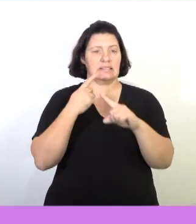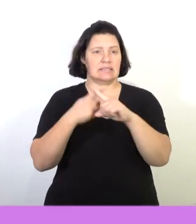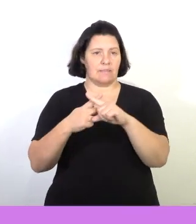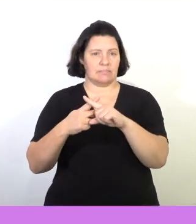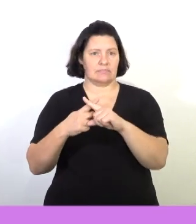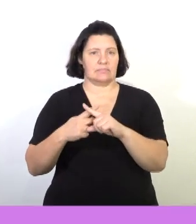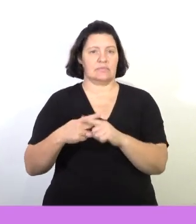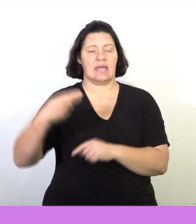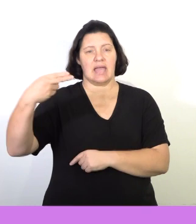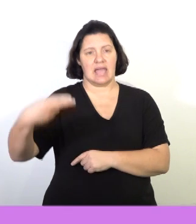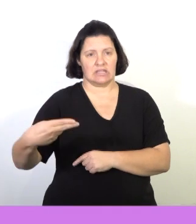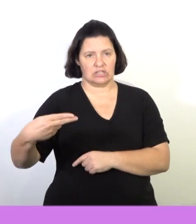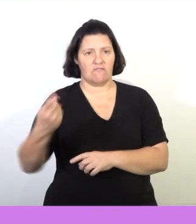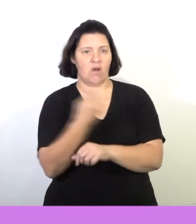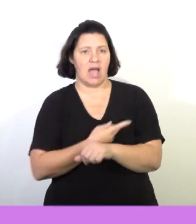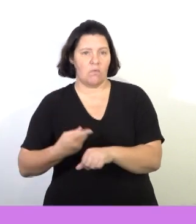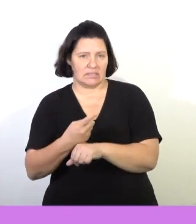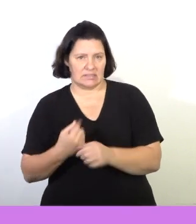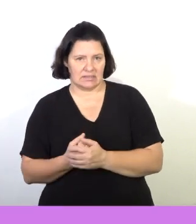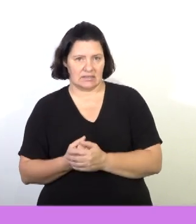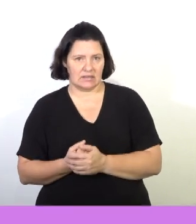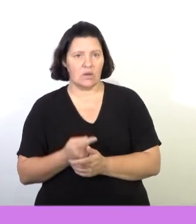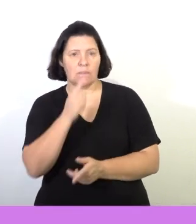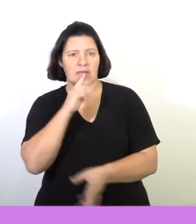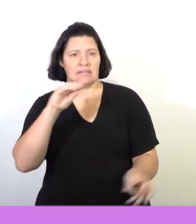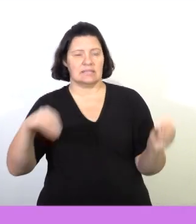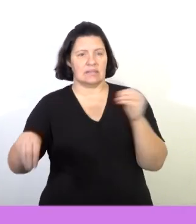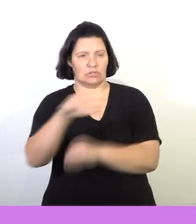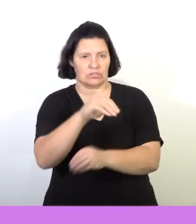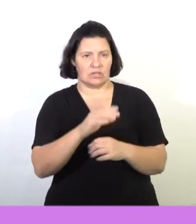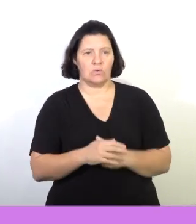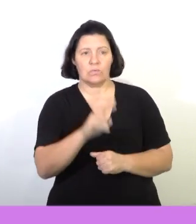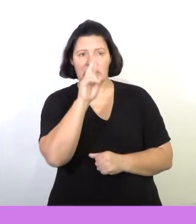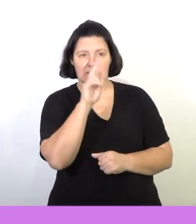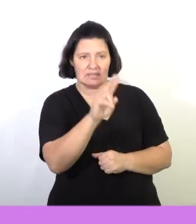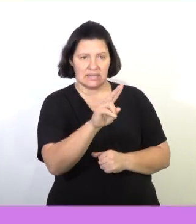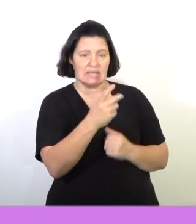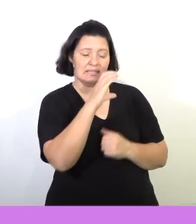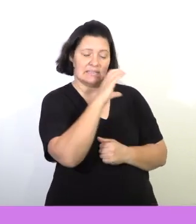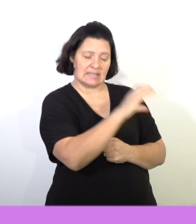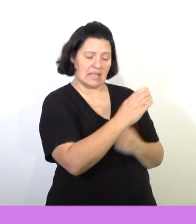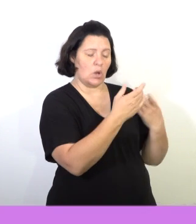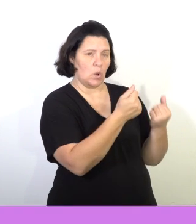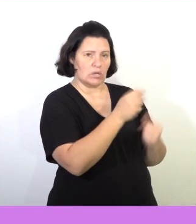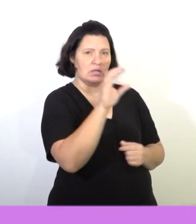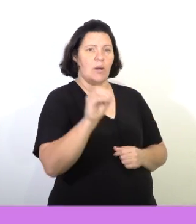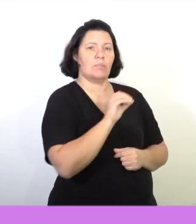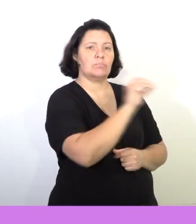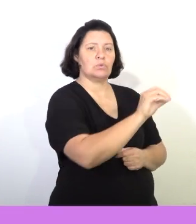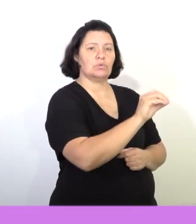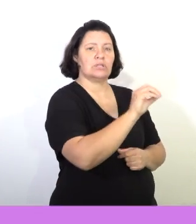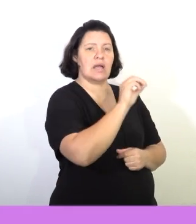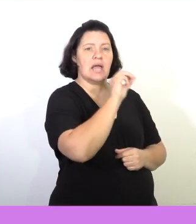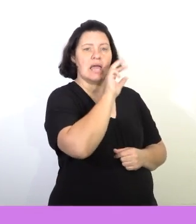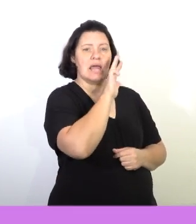120 multiplied by H for hours. So let's substitute. Where we see C, which is